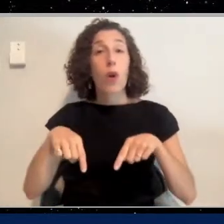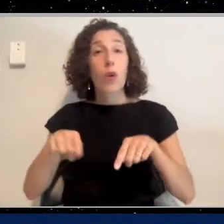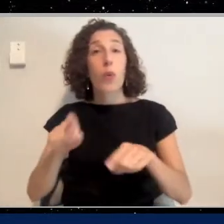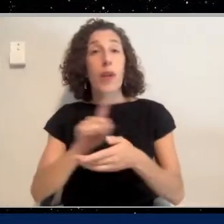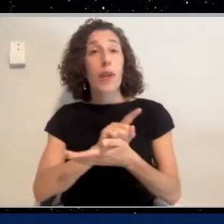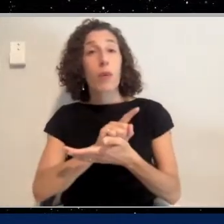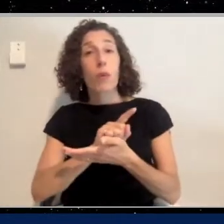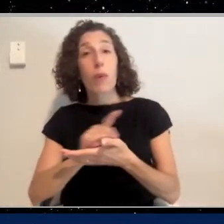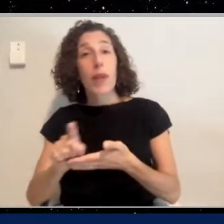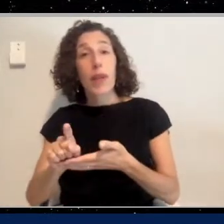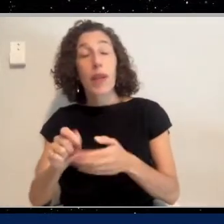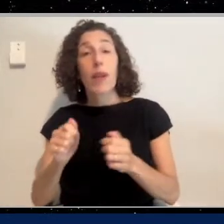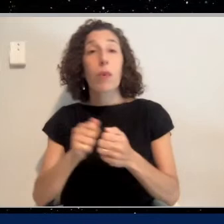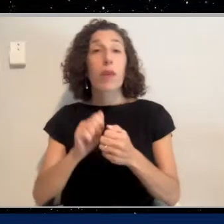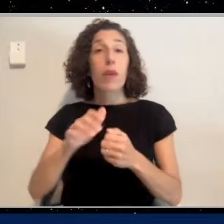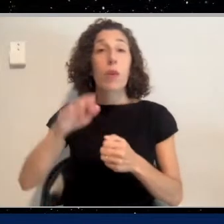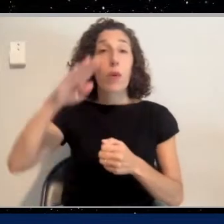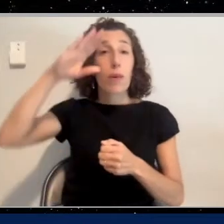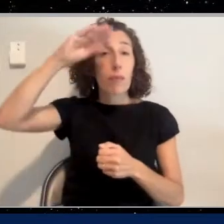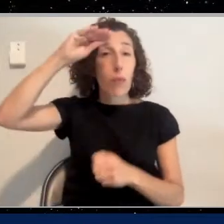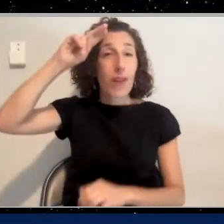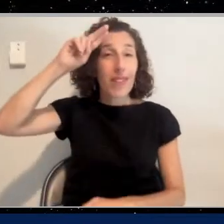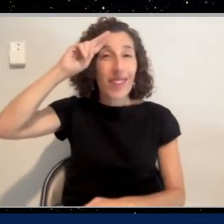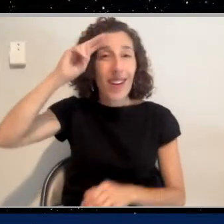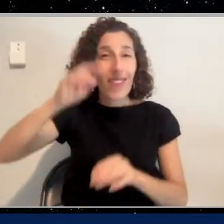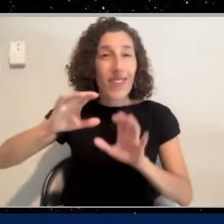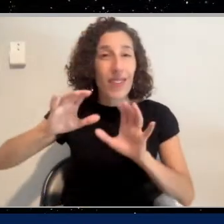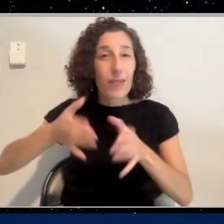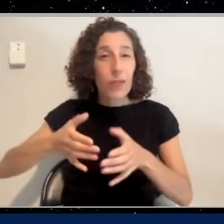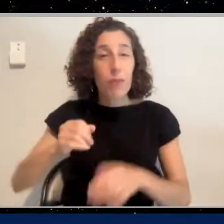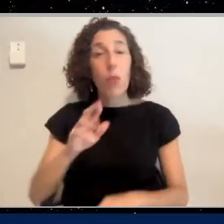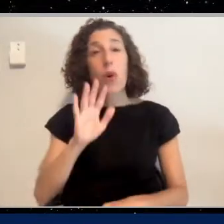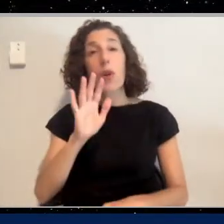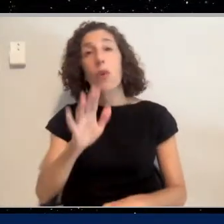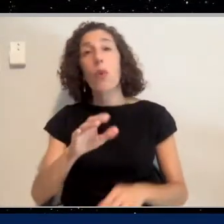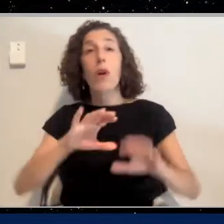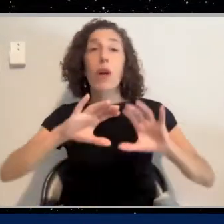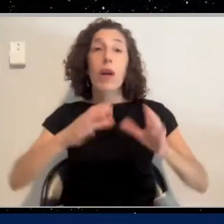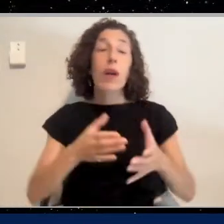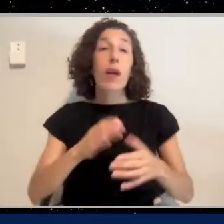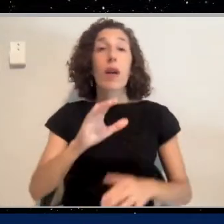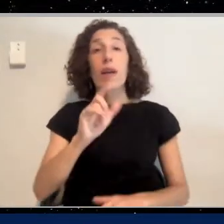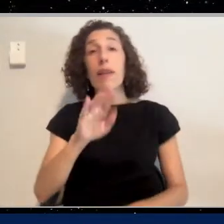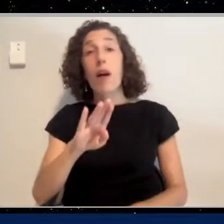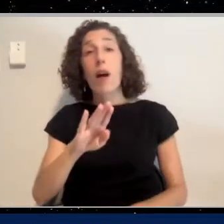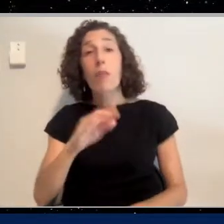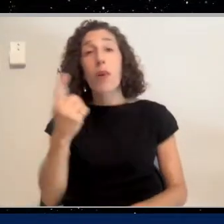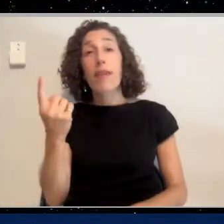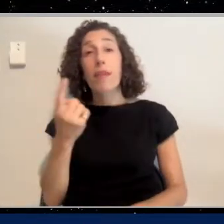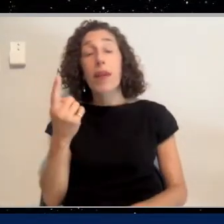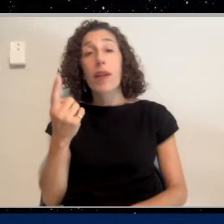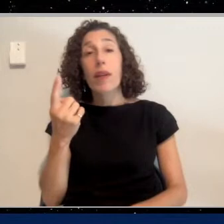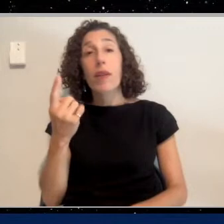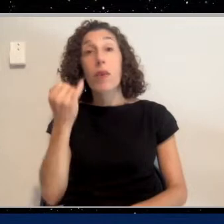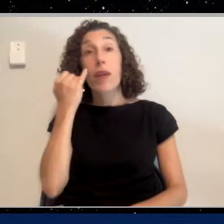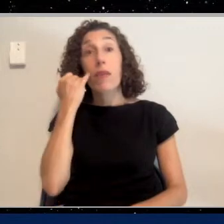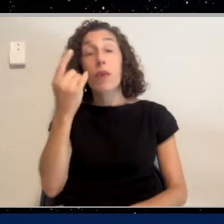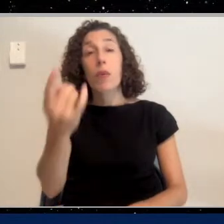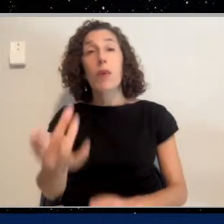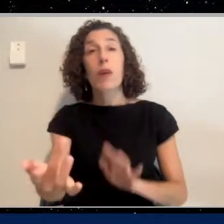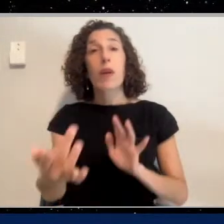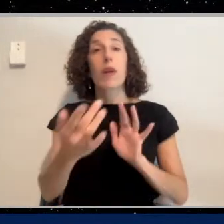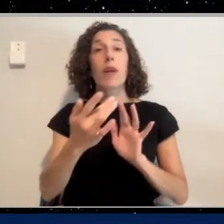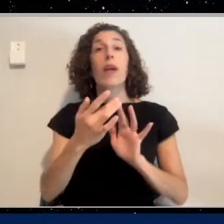troop, with your social club, with your group, and we will create a specialized program for you based